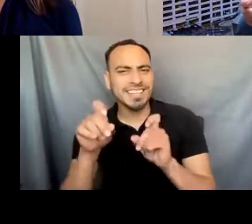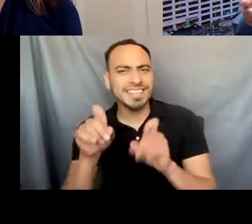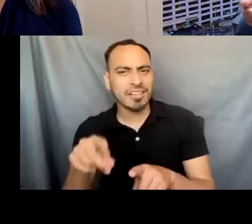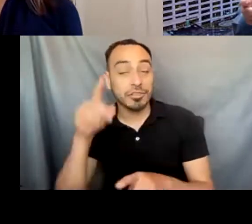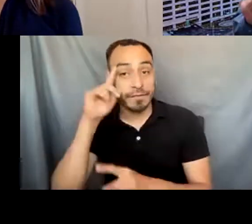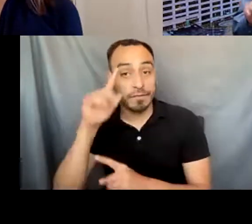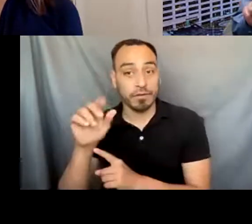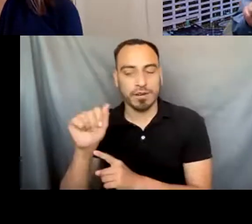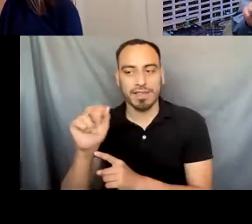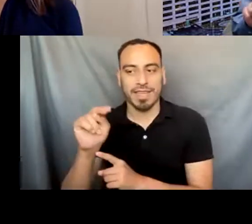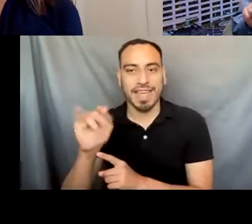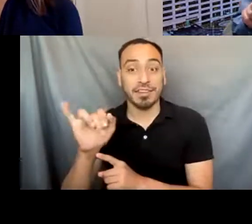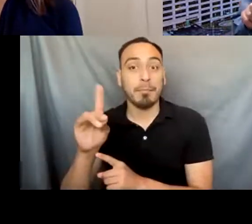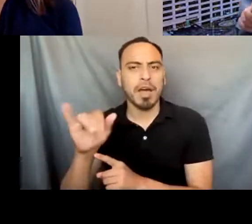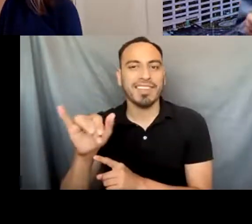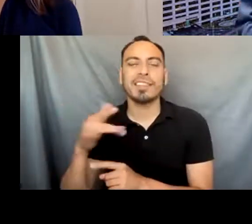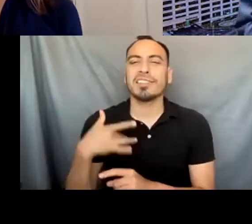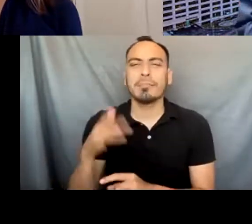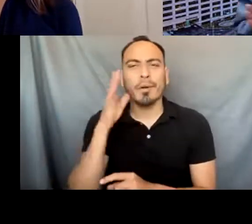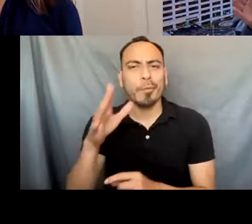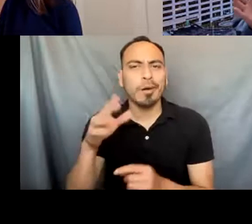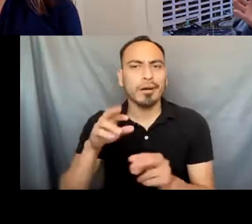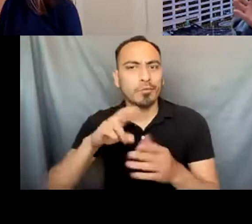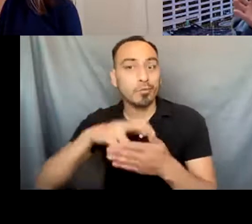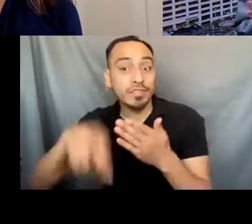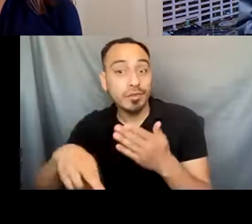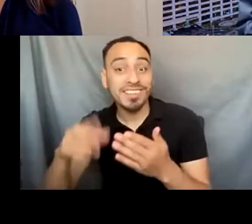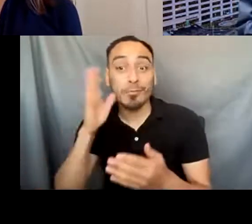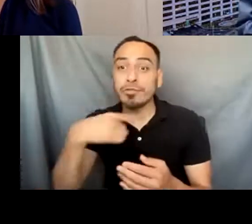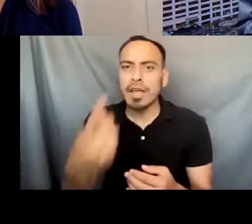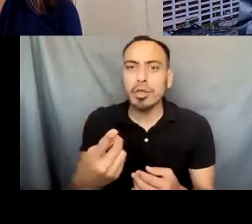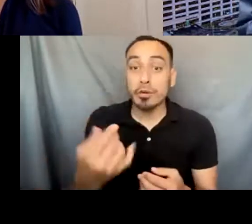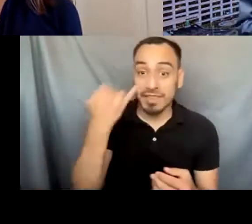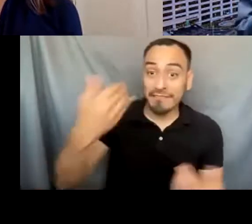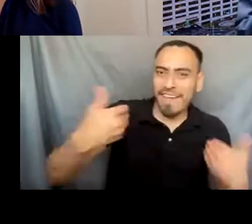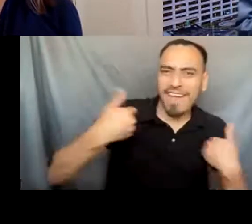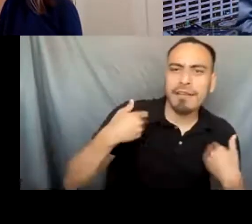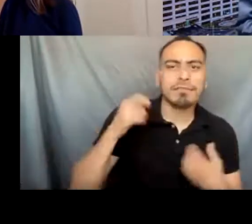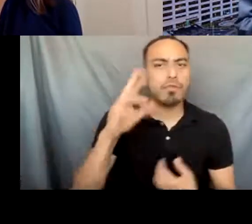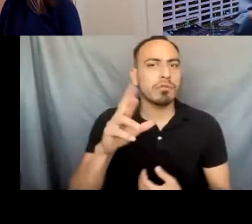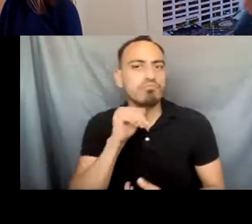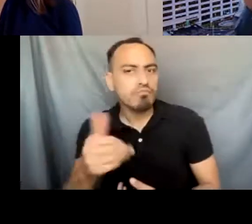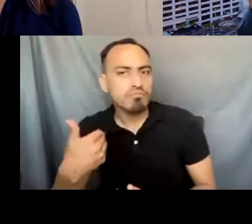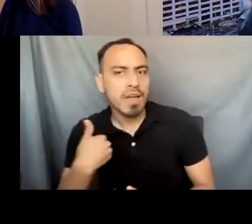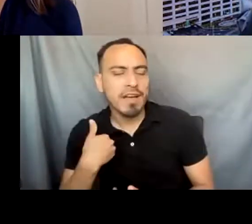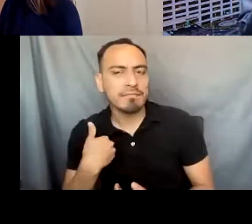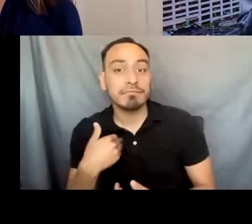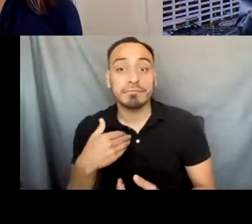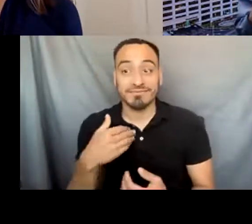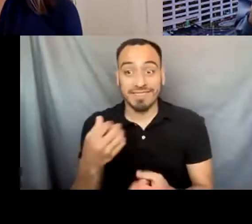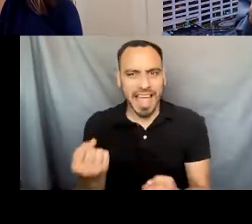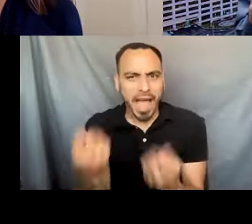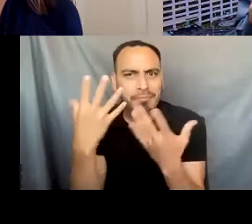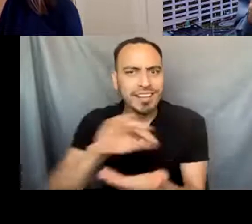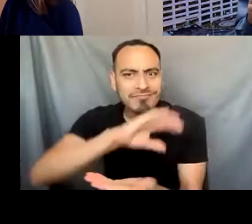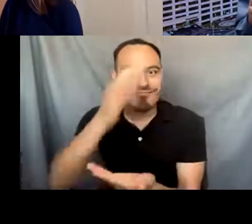have antibodies or whether you don't. They don't tell you how much, and so we don't know whether it actually gets to